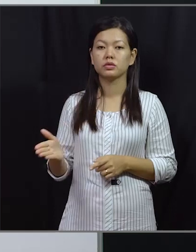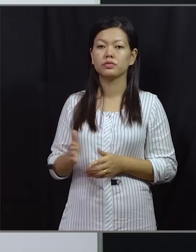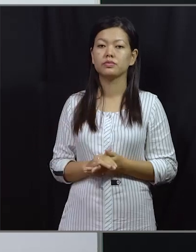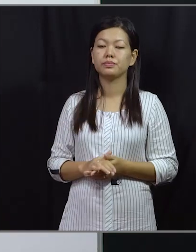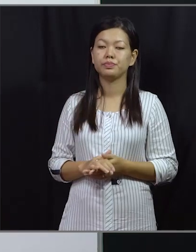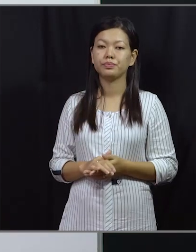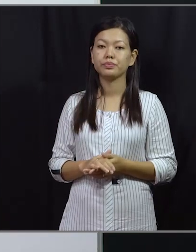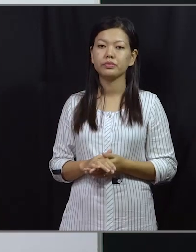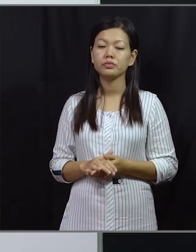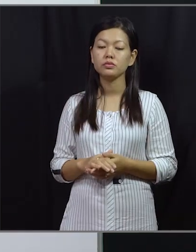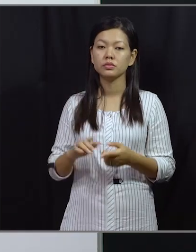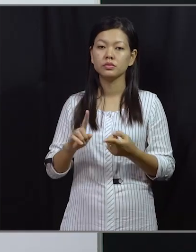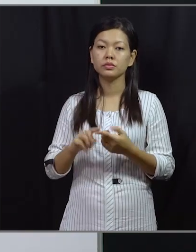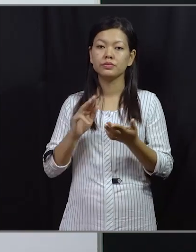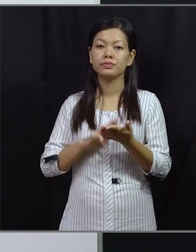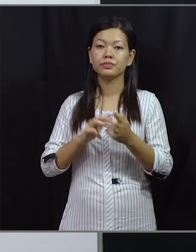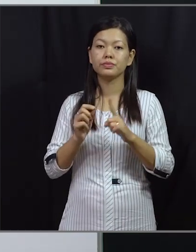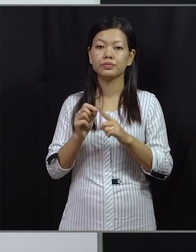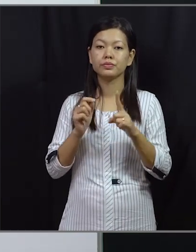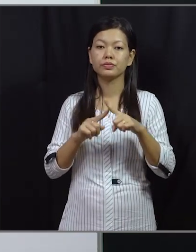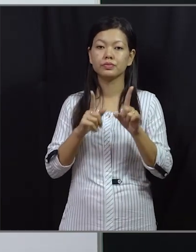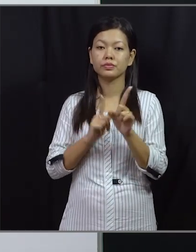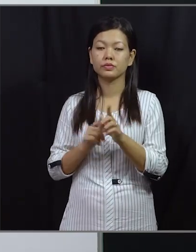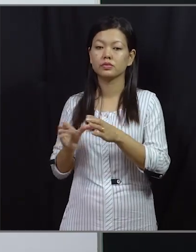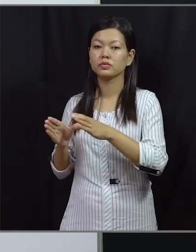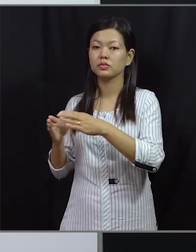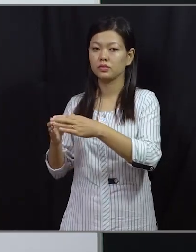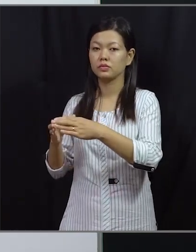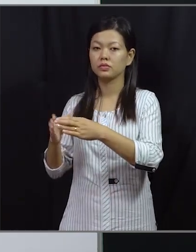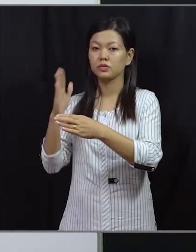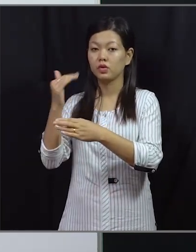is called an empty set.